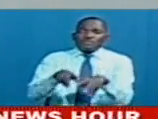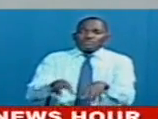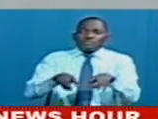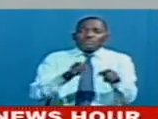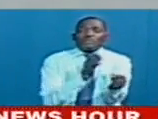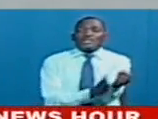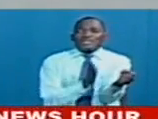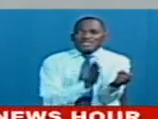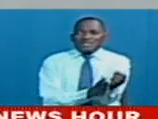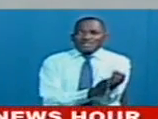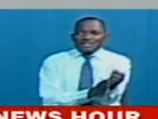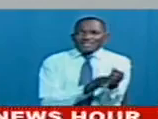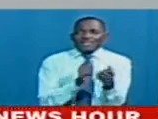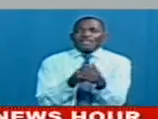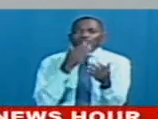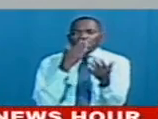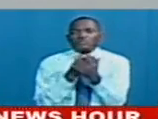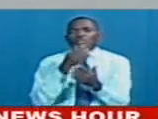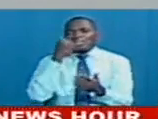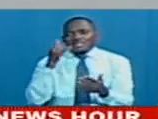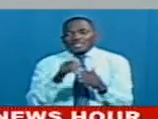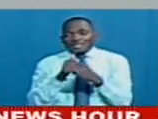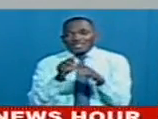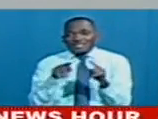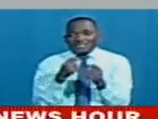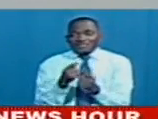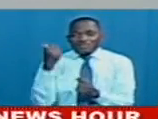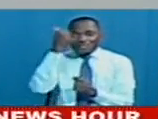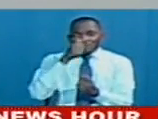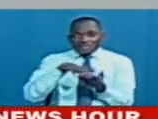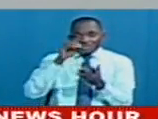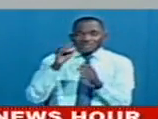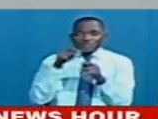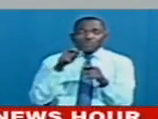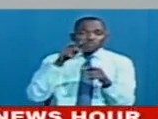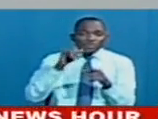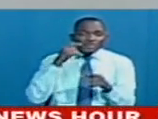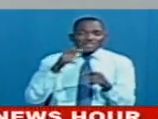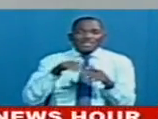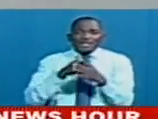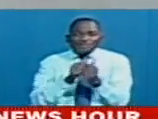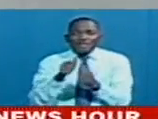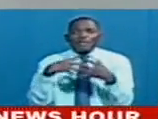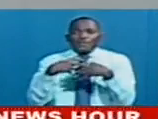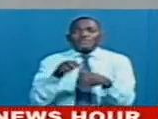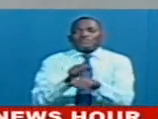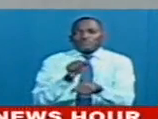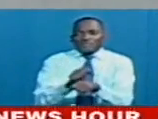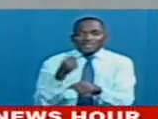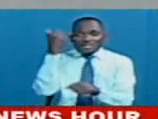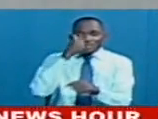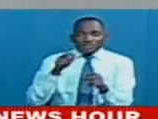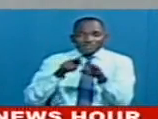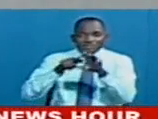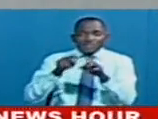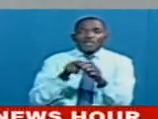and Technology as a great innovation. Leading a team of Africans to Kumasi to assess the efficiency of the technology, the